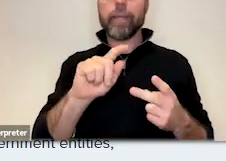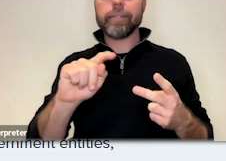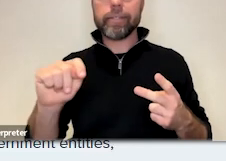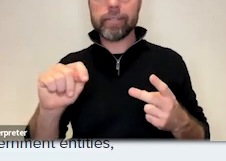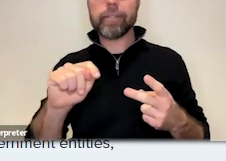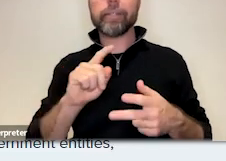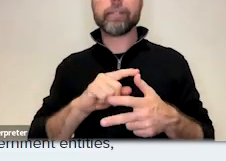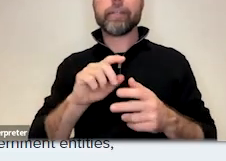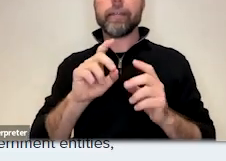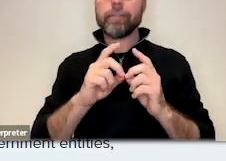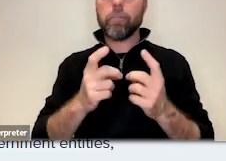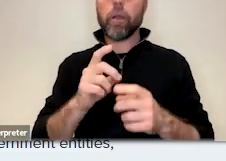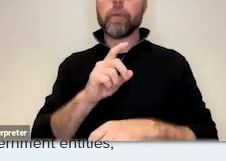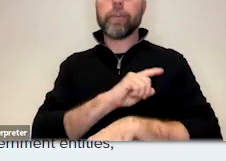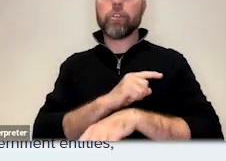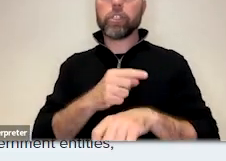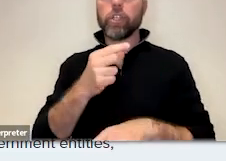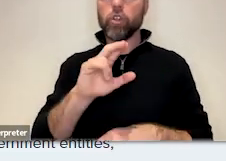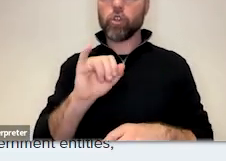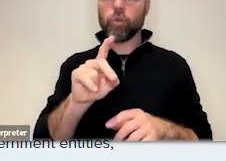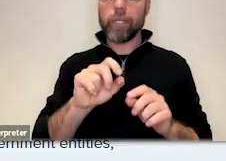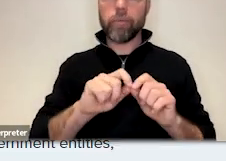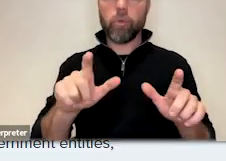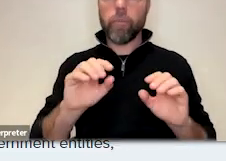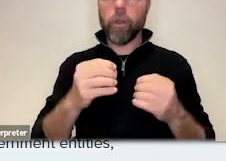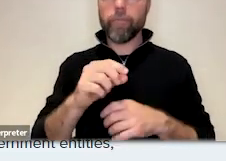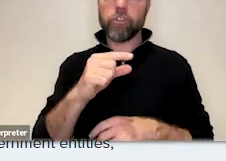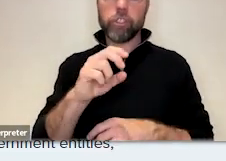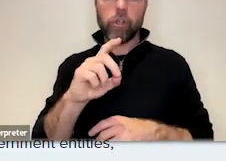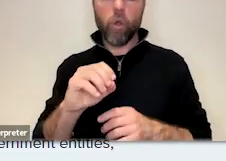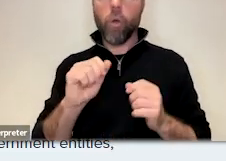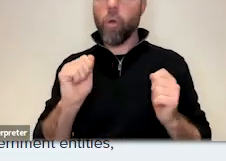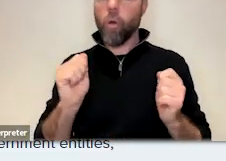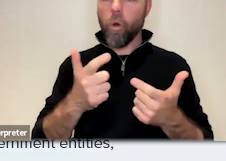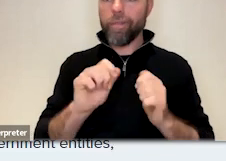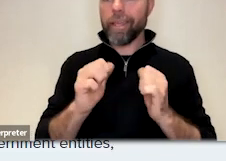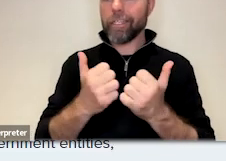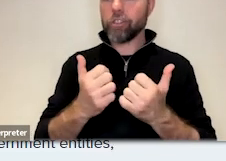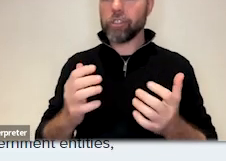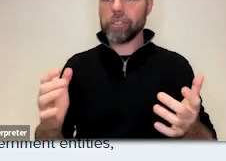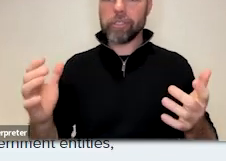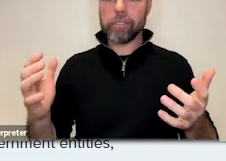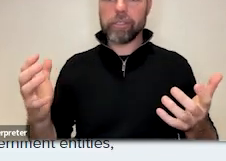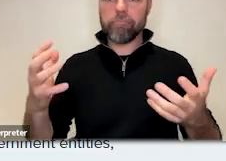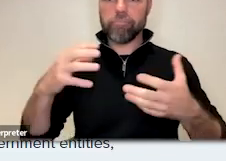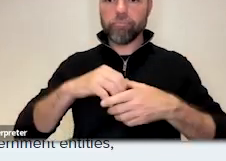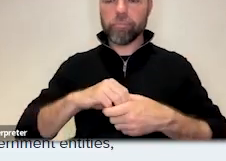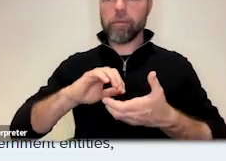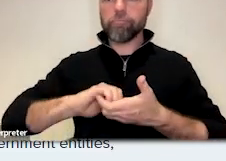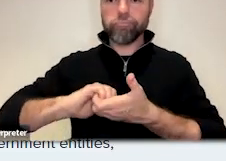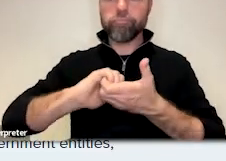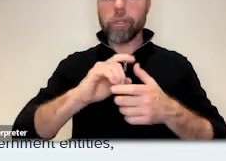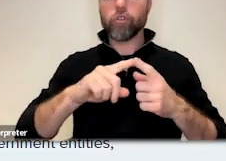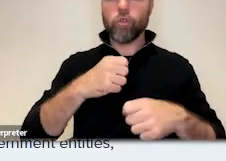the Department of Energy's Grid Deployment Office. All of these agencies came together to put together the data and the toolkit